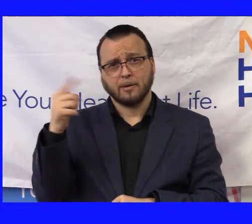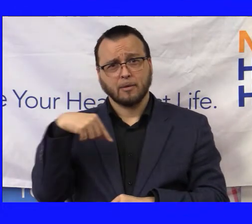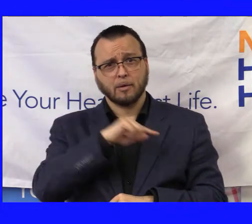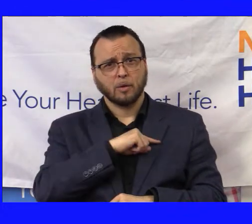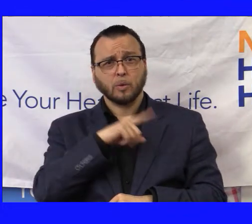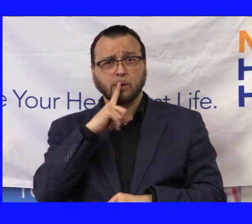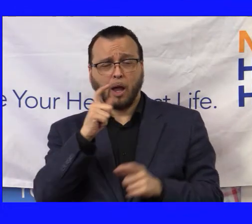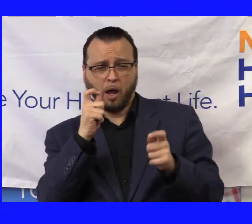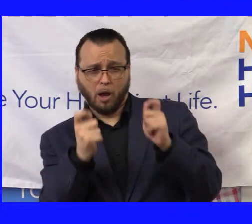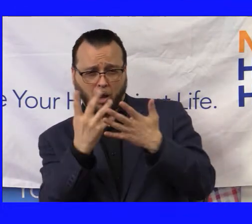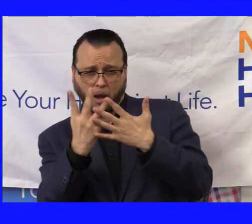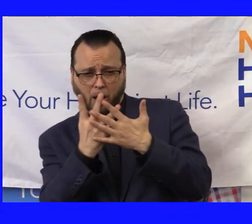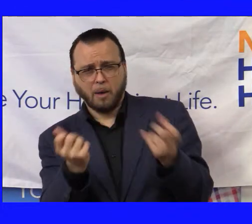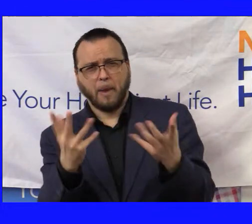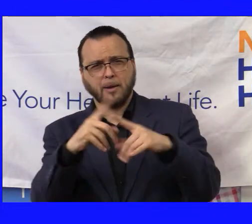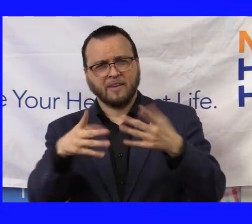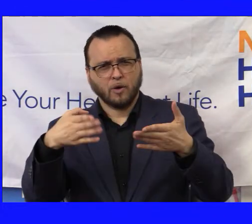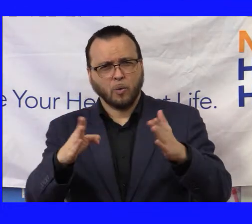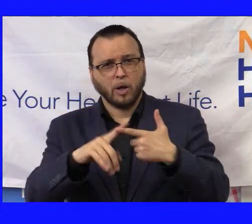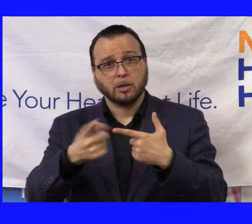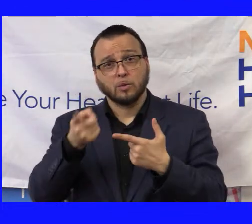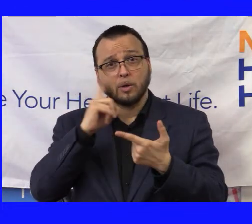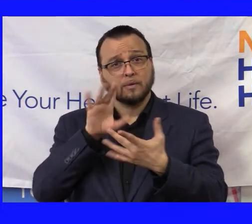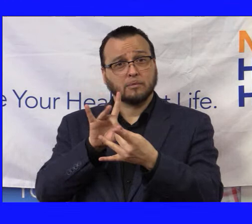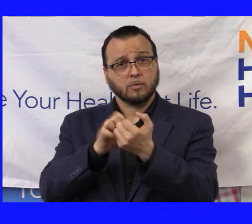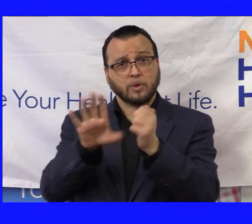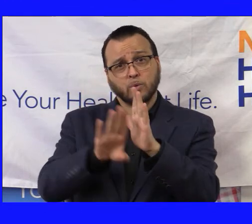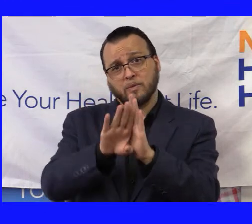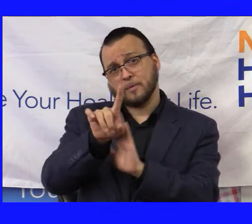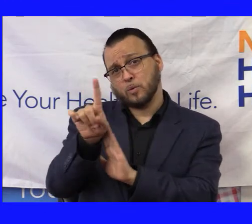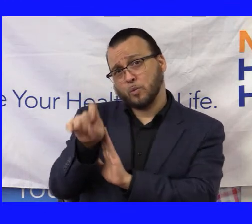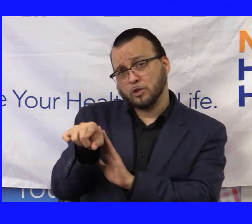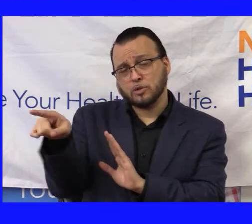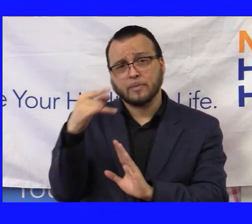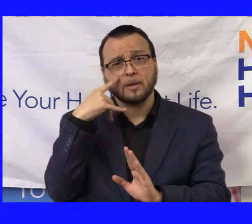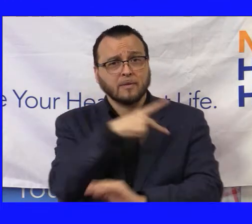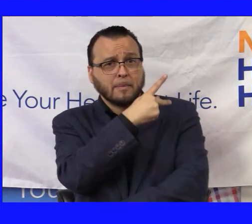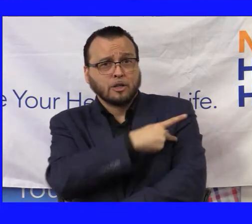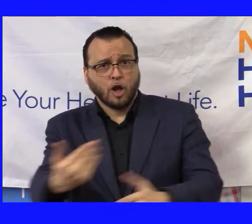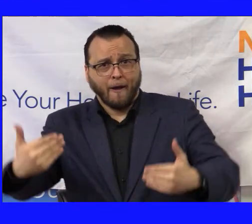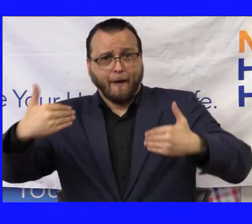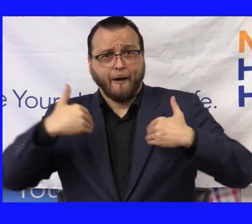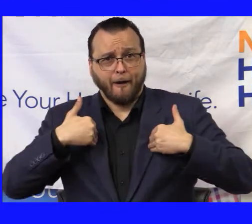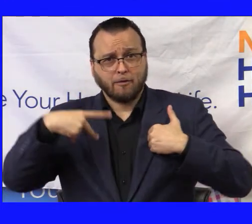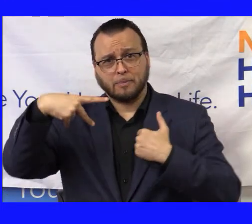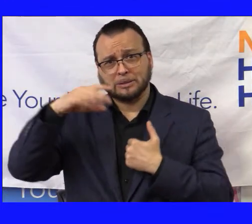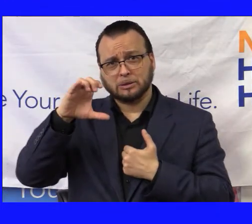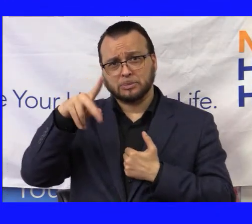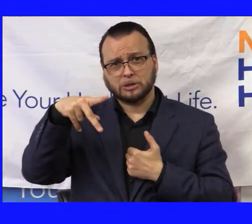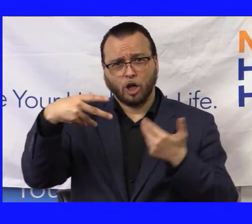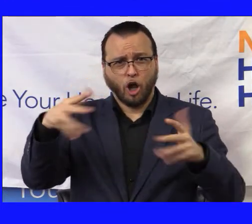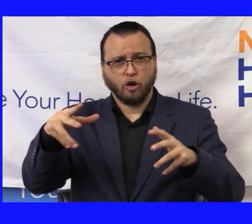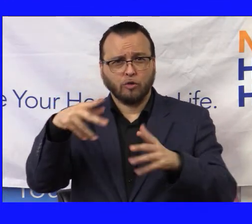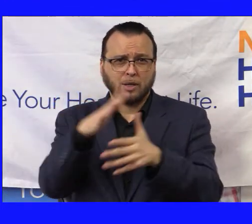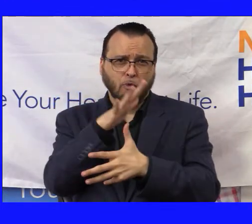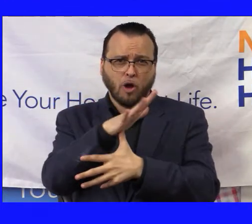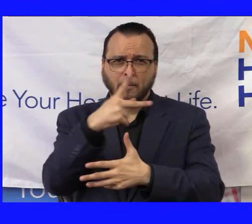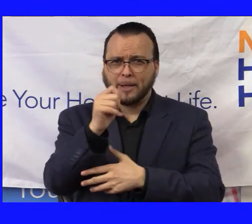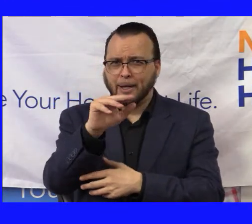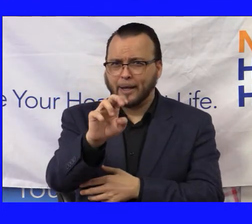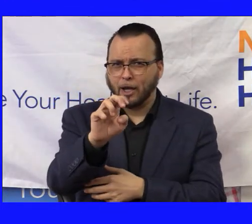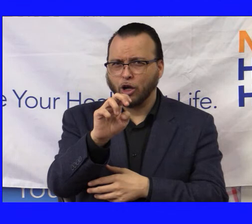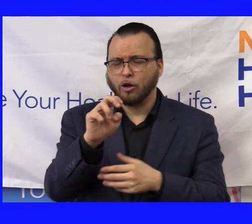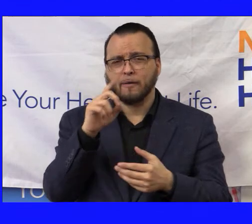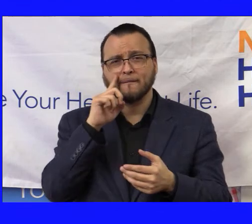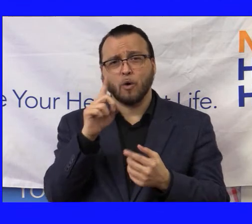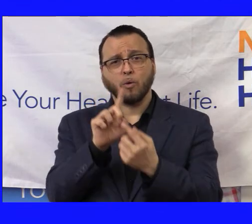different ways, one of which I think is relevant to your question is if a patient has a primary care physician at your facility. For both